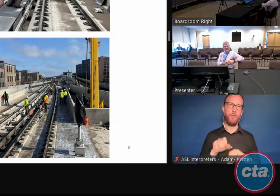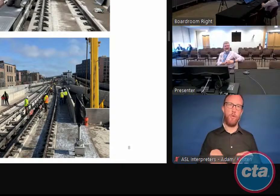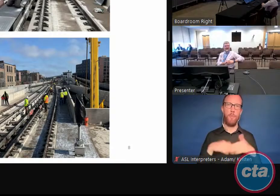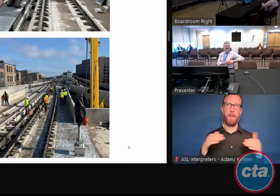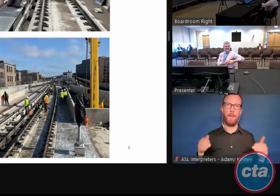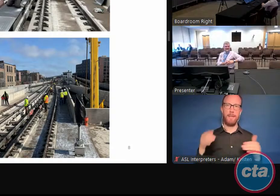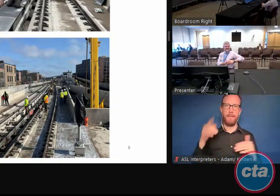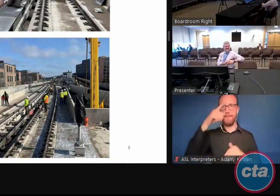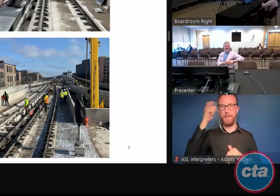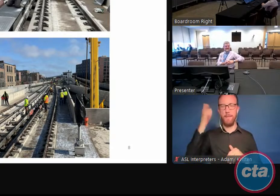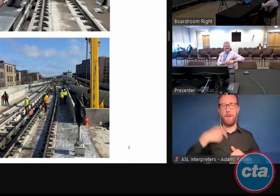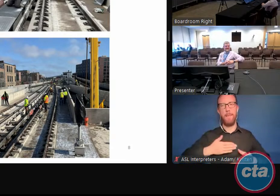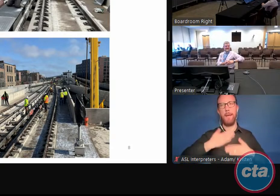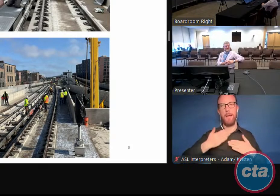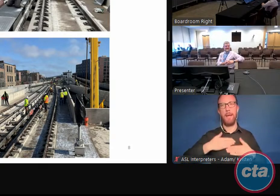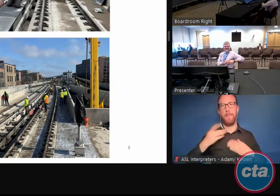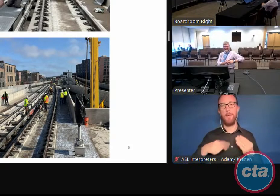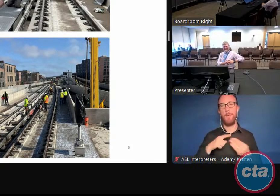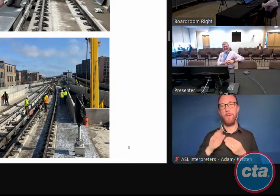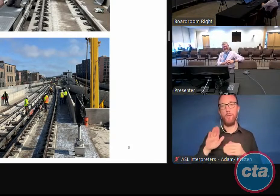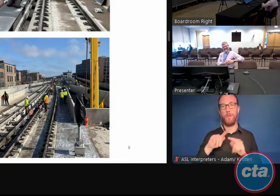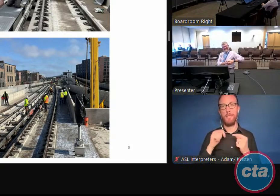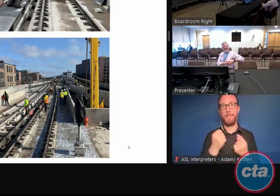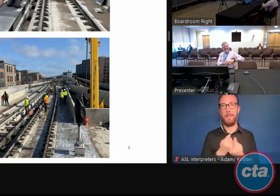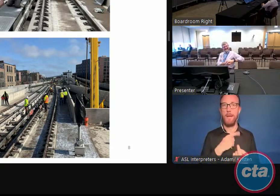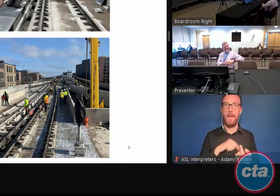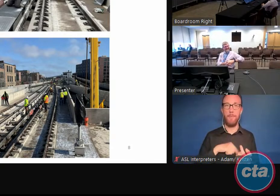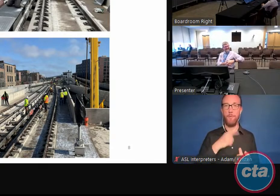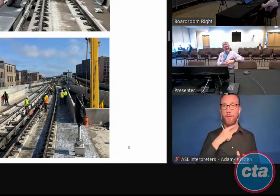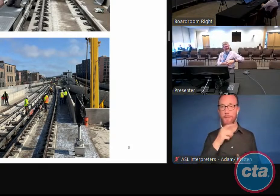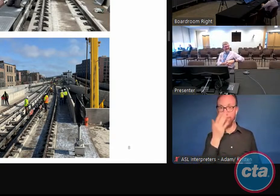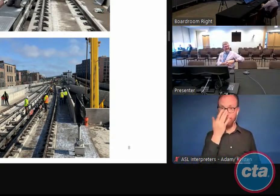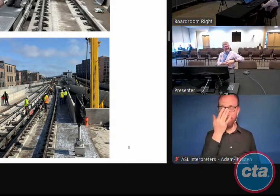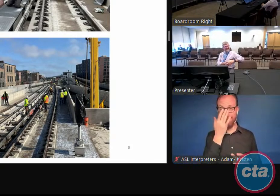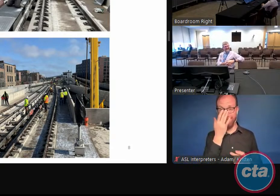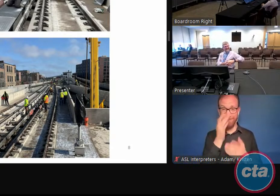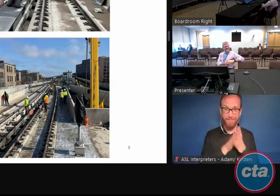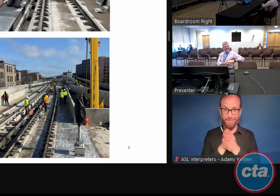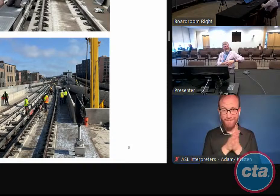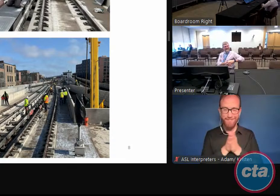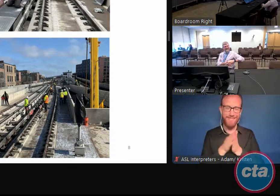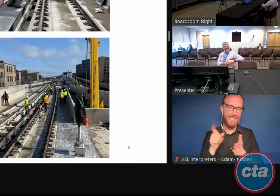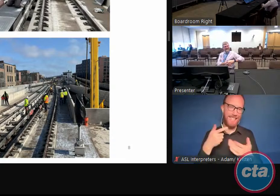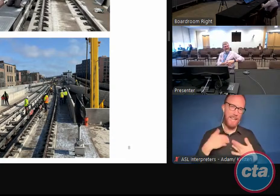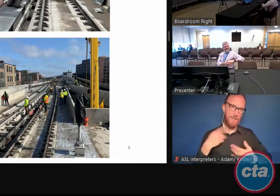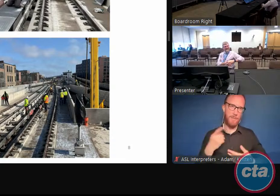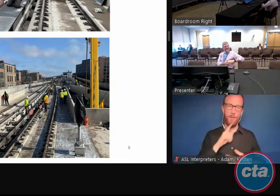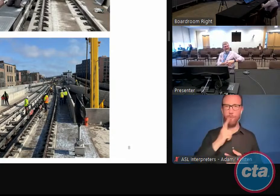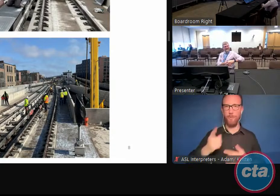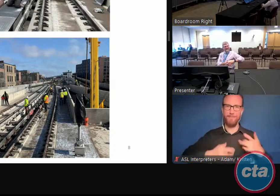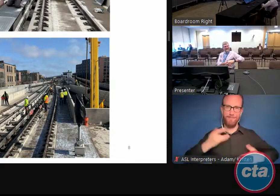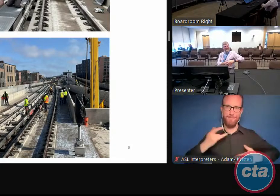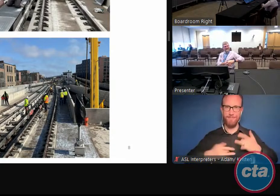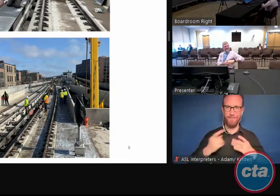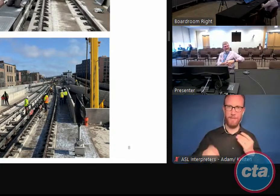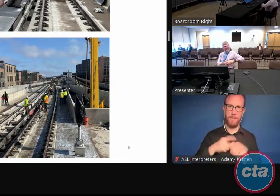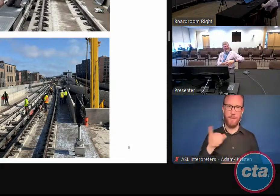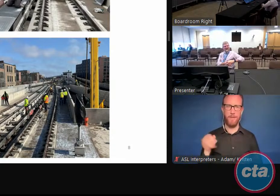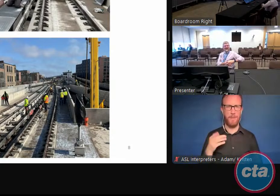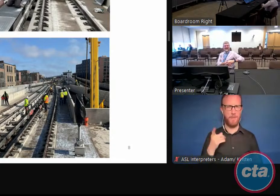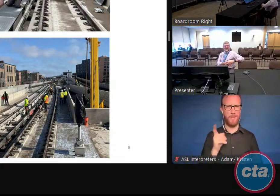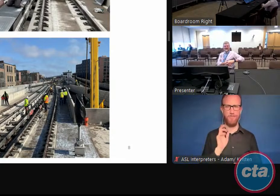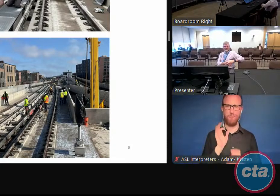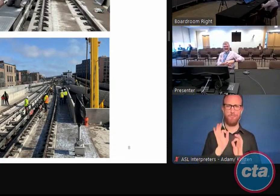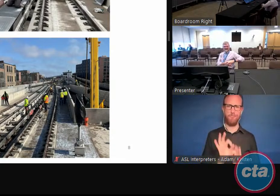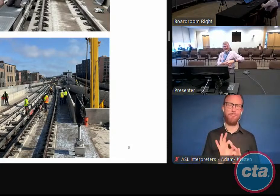and I'm glad that you're geeked out like I am about this. You gotta have somebody that's very enthusiastic with the job, and you fit all of that. So